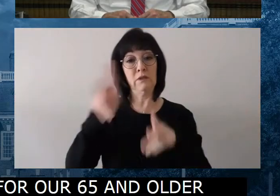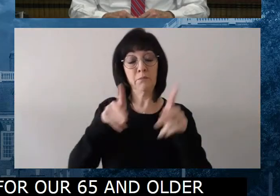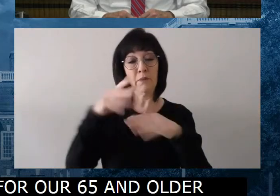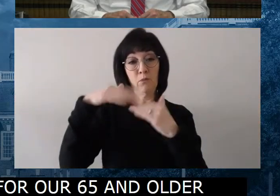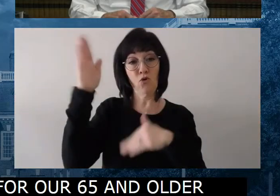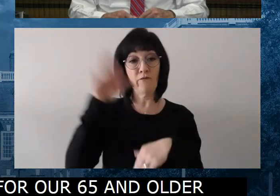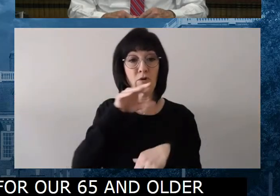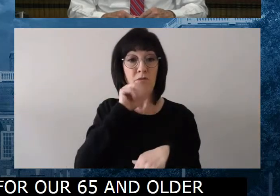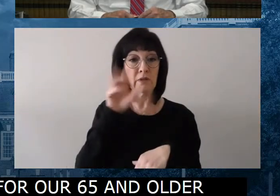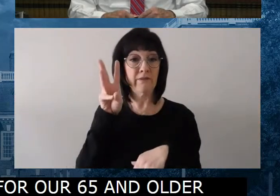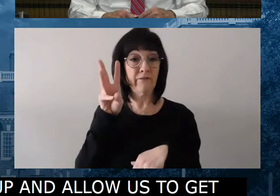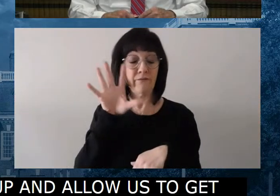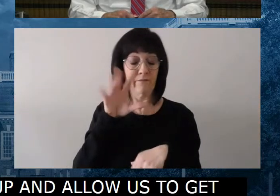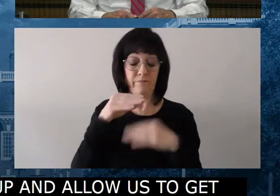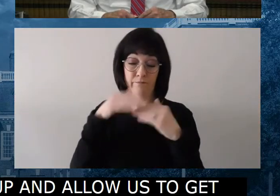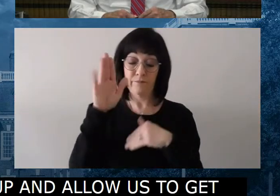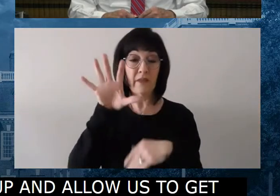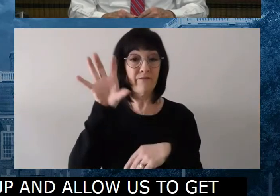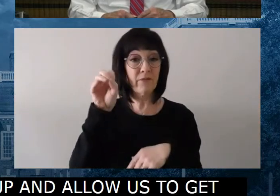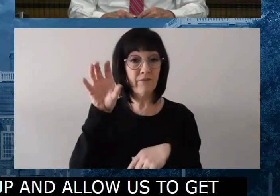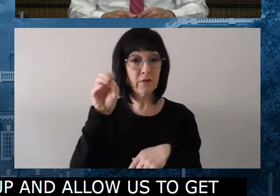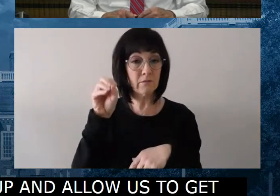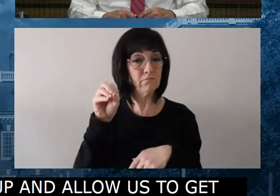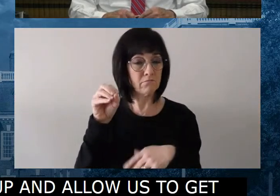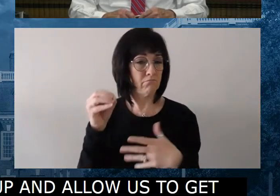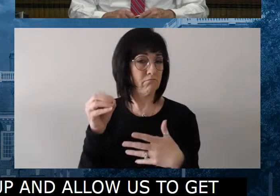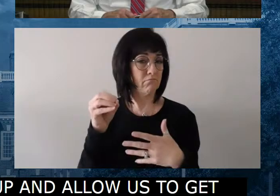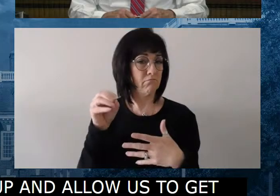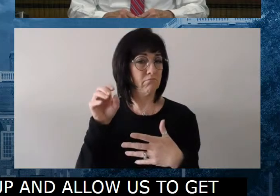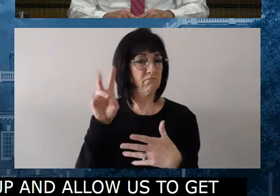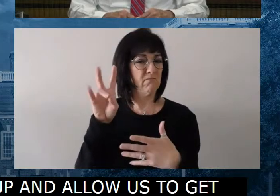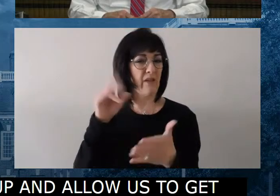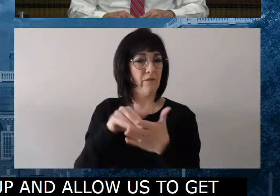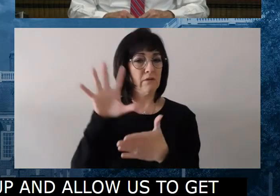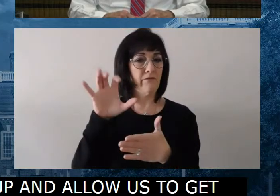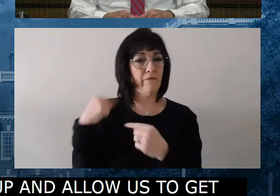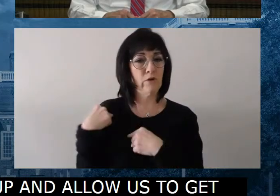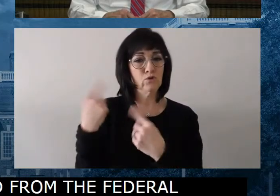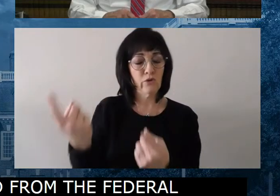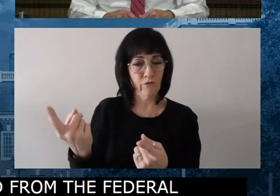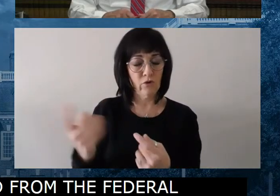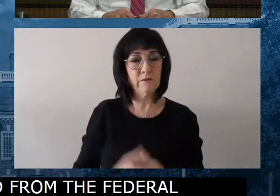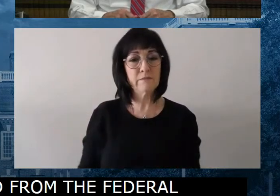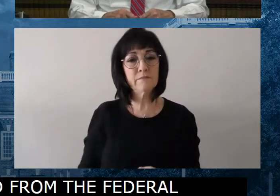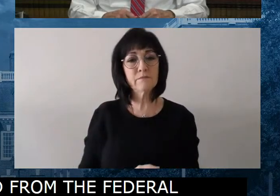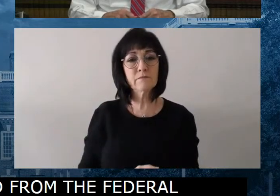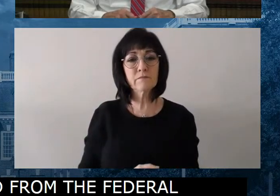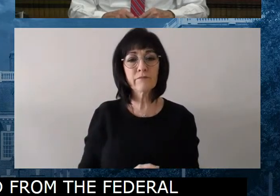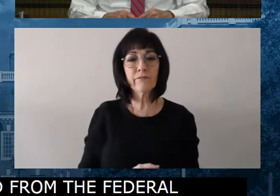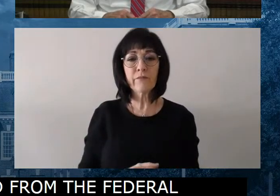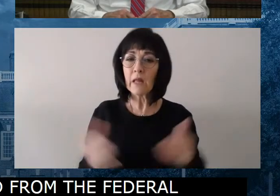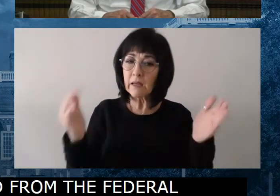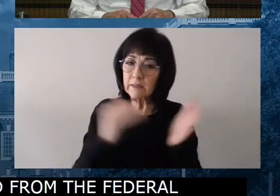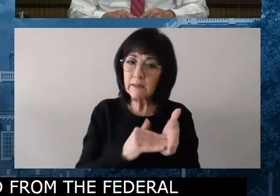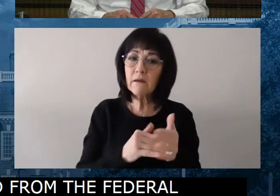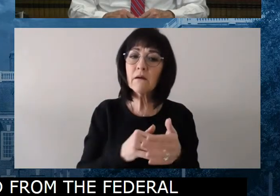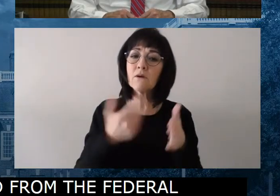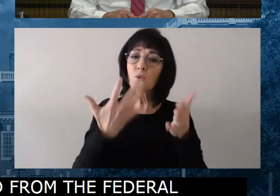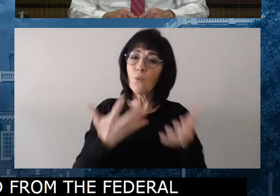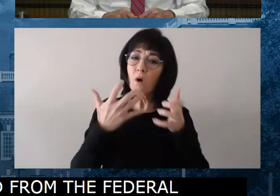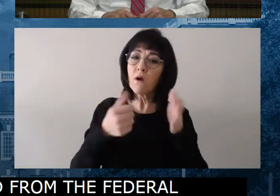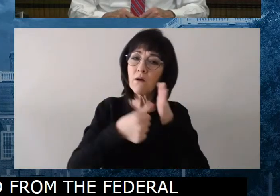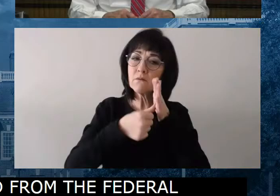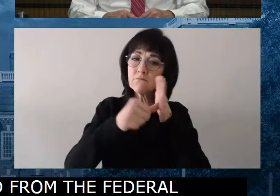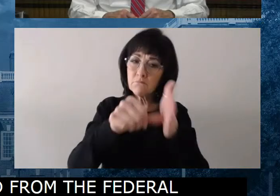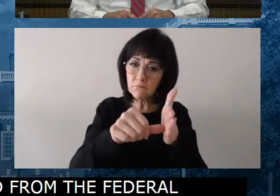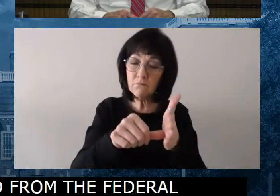those appointments. We will continue to prioritize essential workers. Your employer